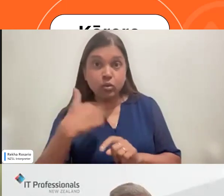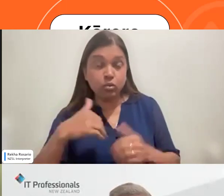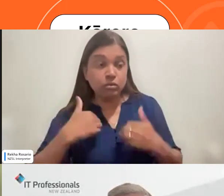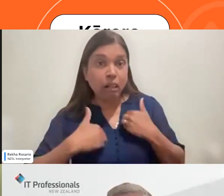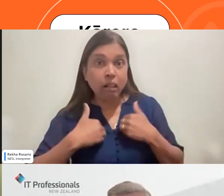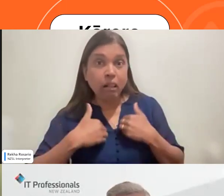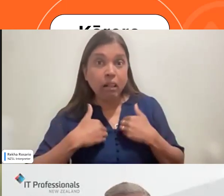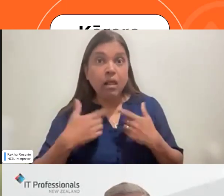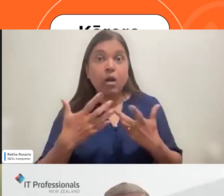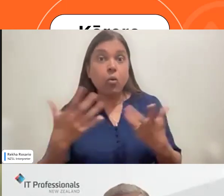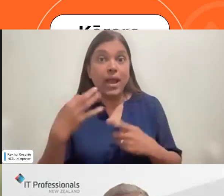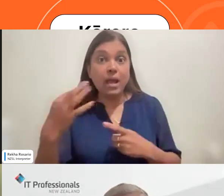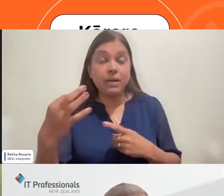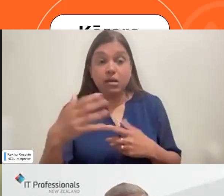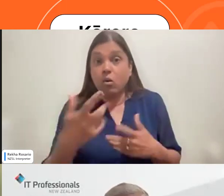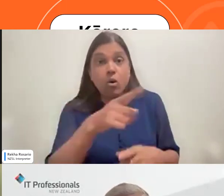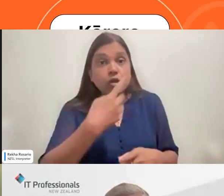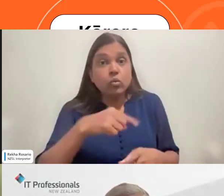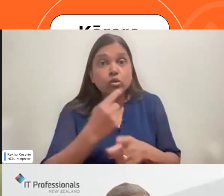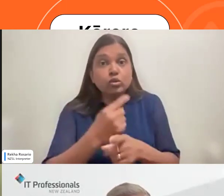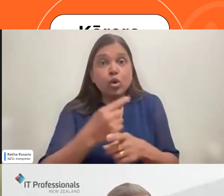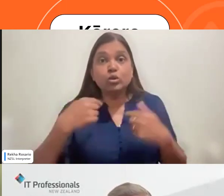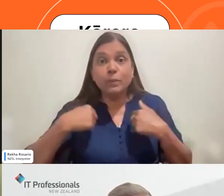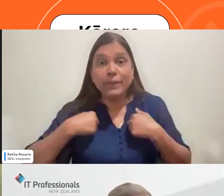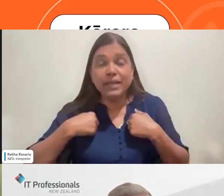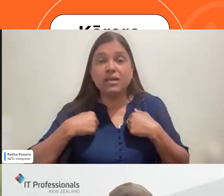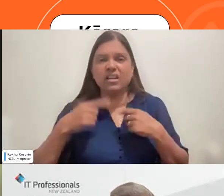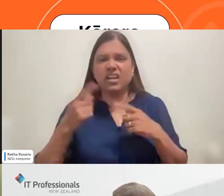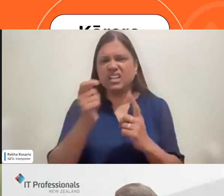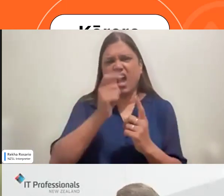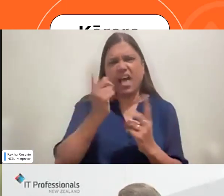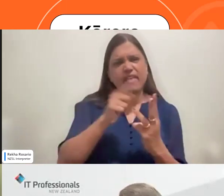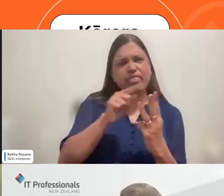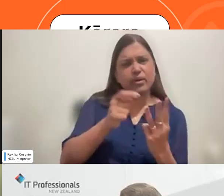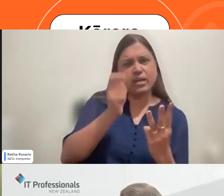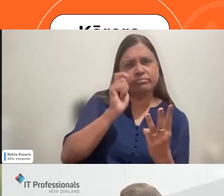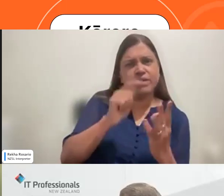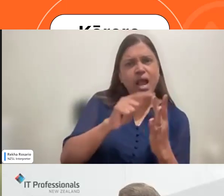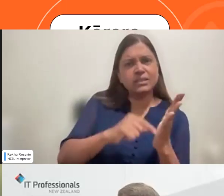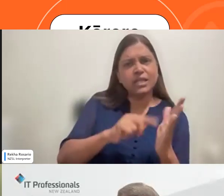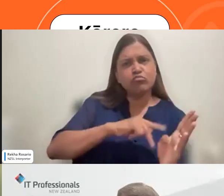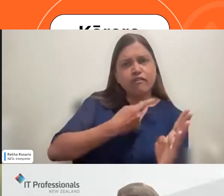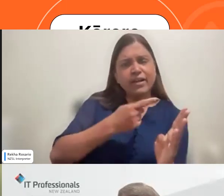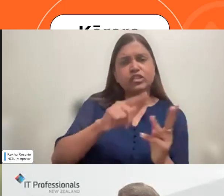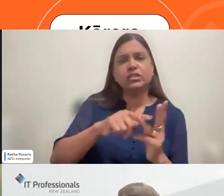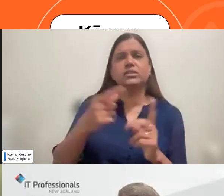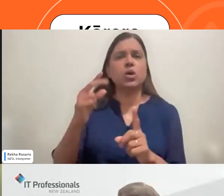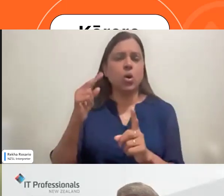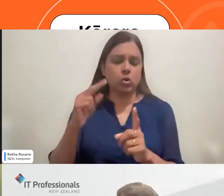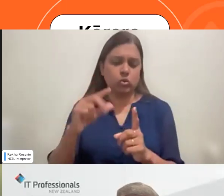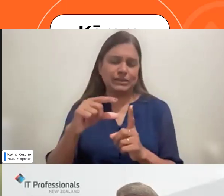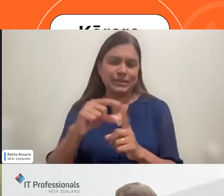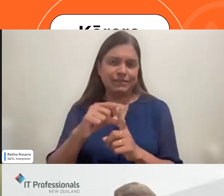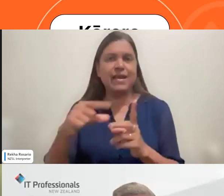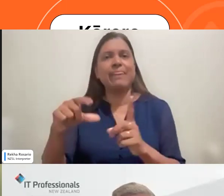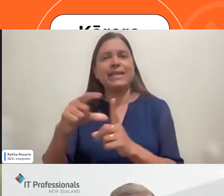applicable, or want to talk to me wearing any of my other hats, IT professionals or DECA, the Digital